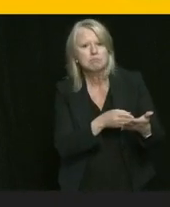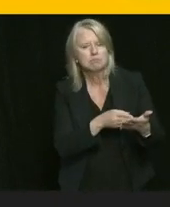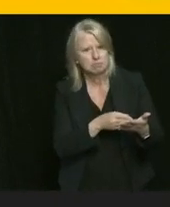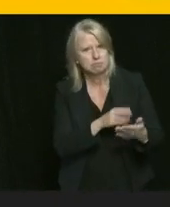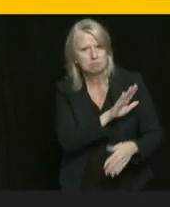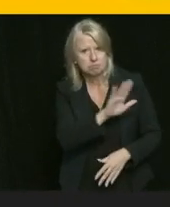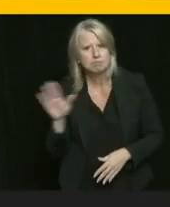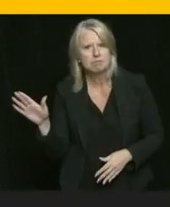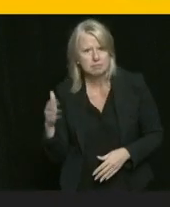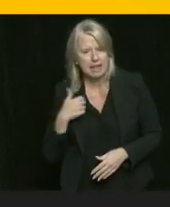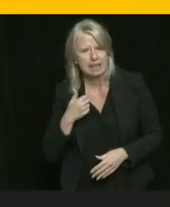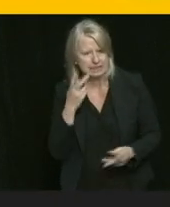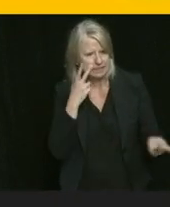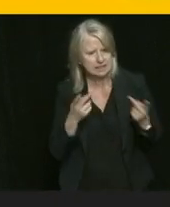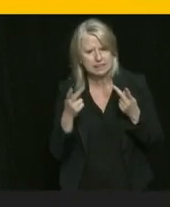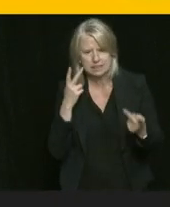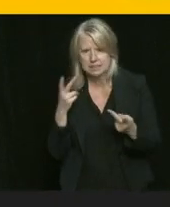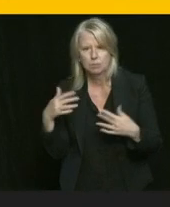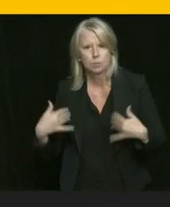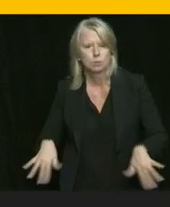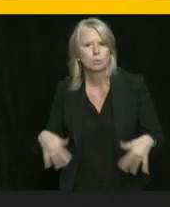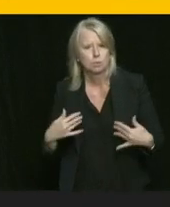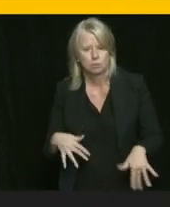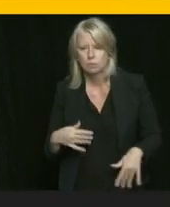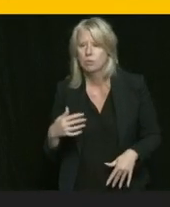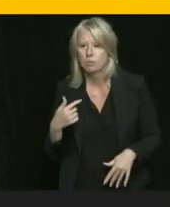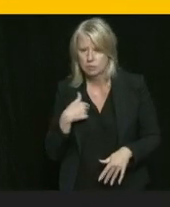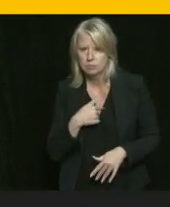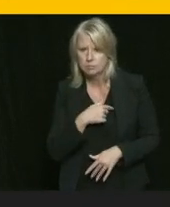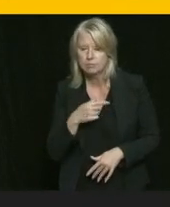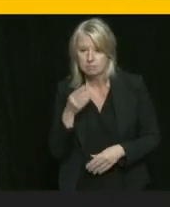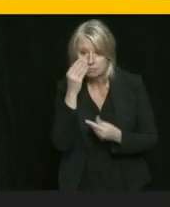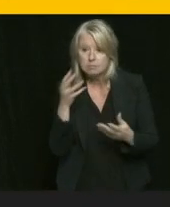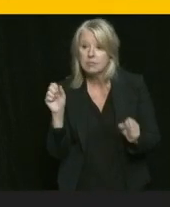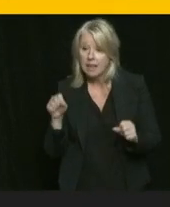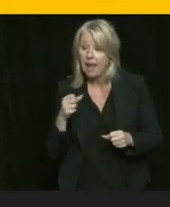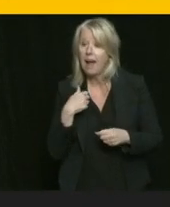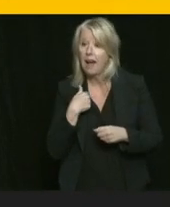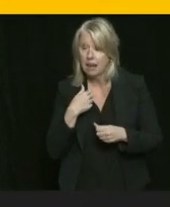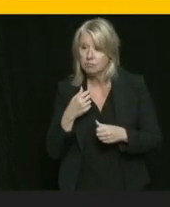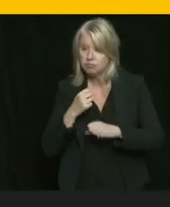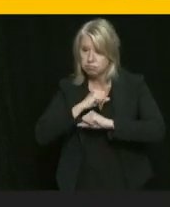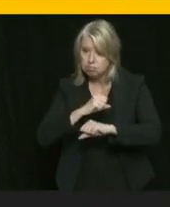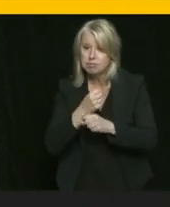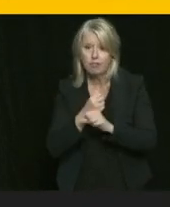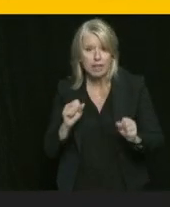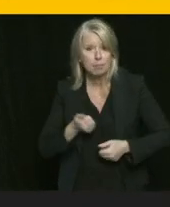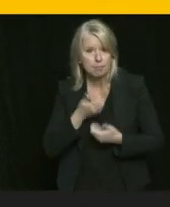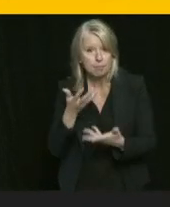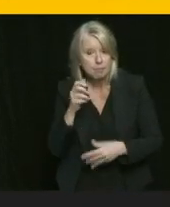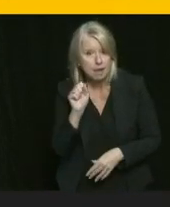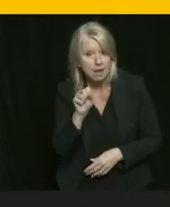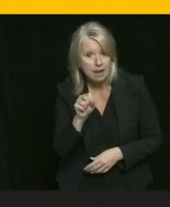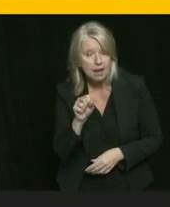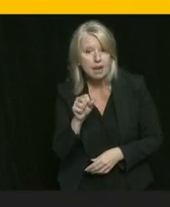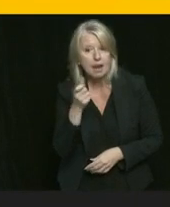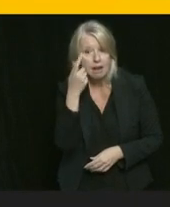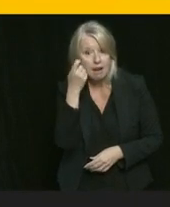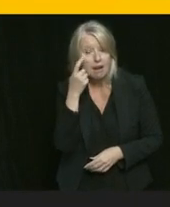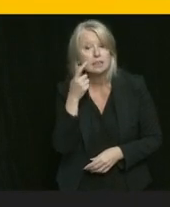today. So yes, we will always defend freedom of expression, but everyone